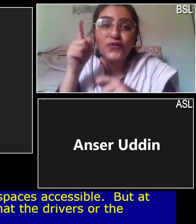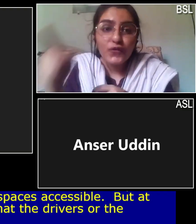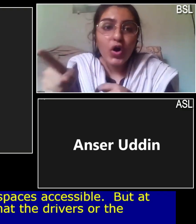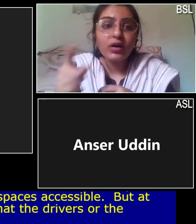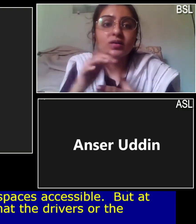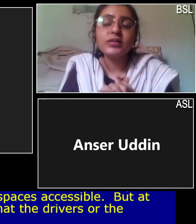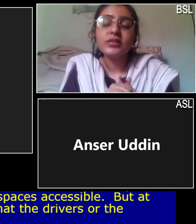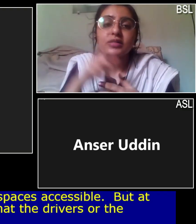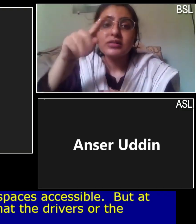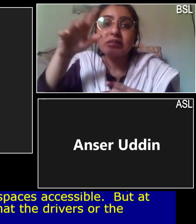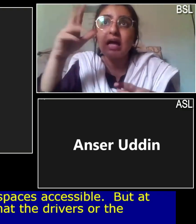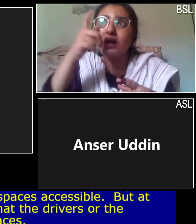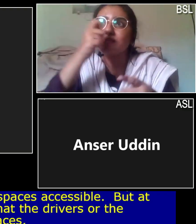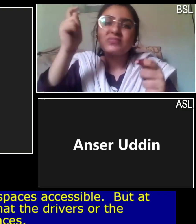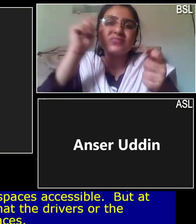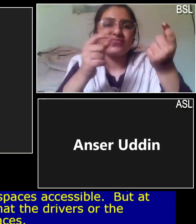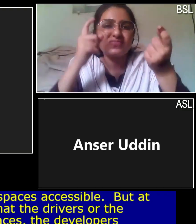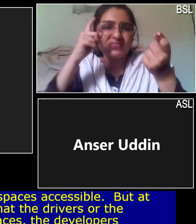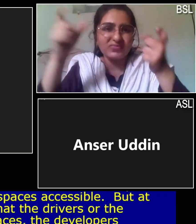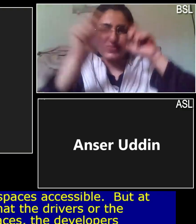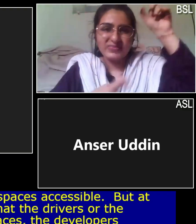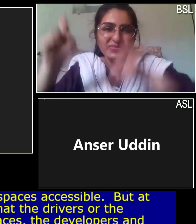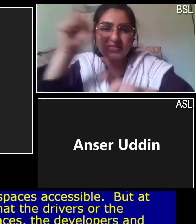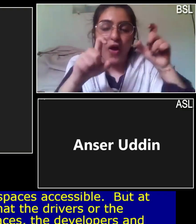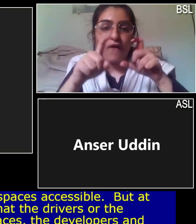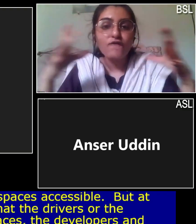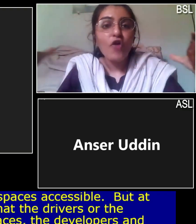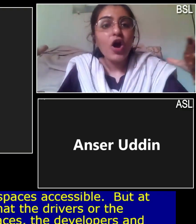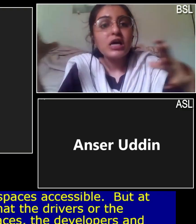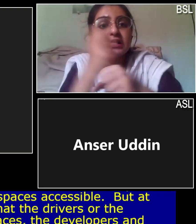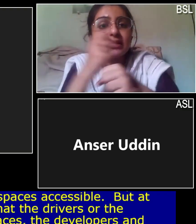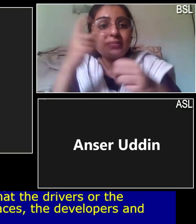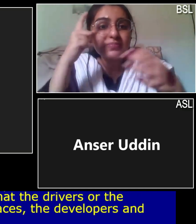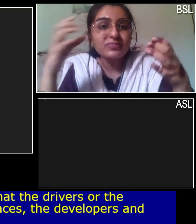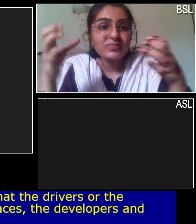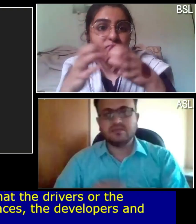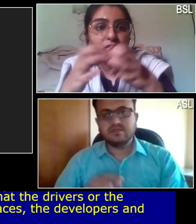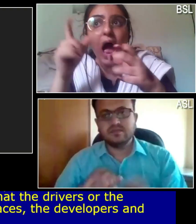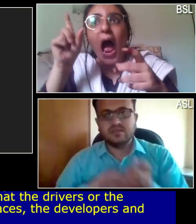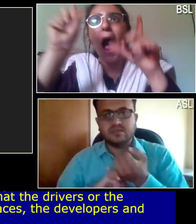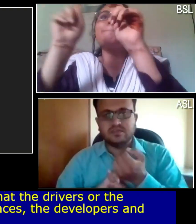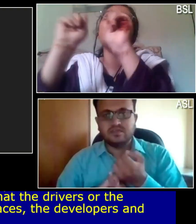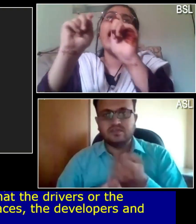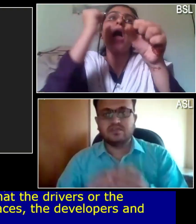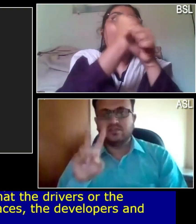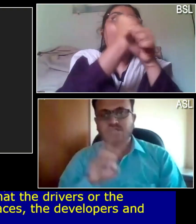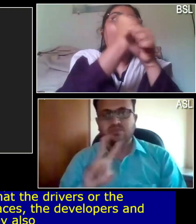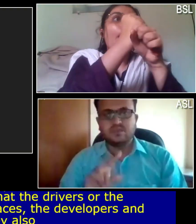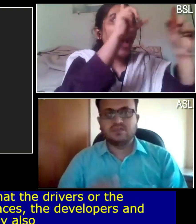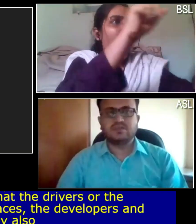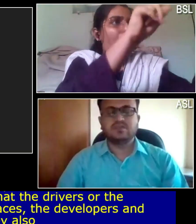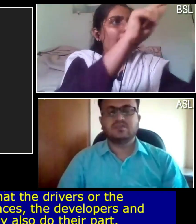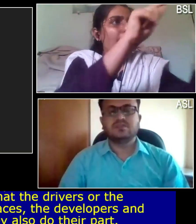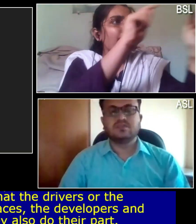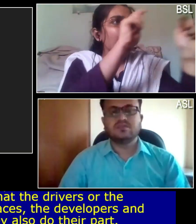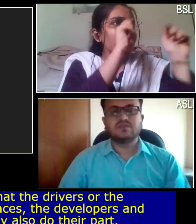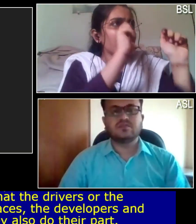the developers and the other civil societies, organizations, they also do their part. It would not just be the